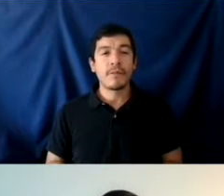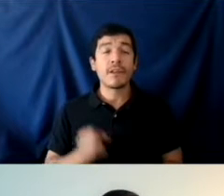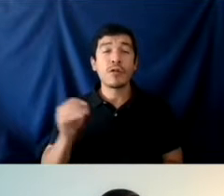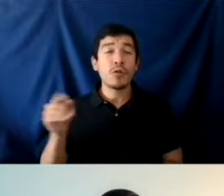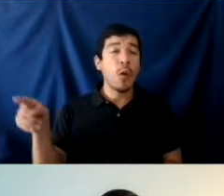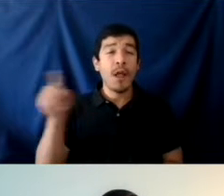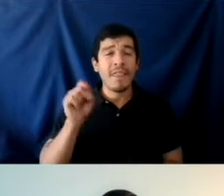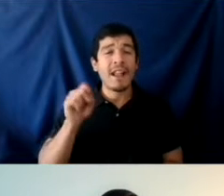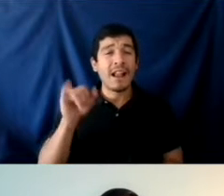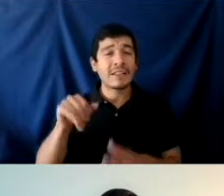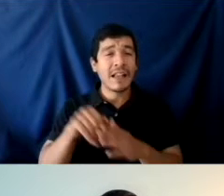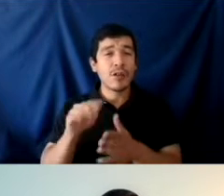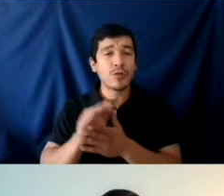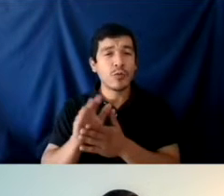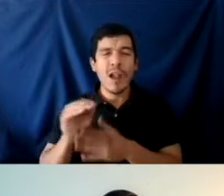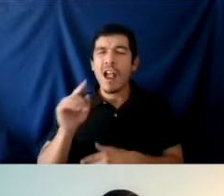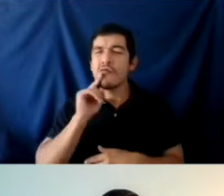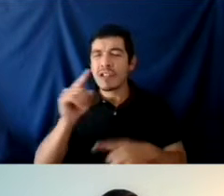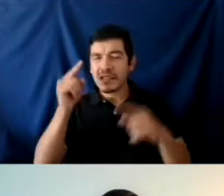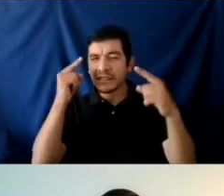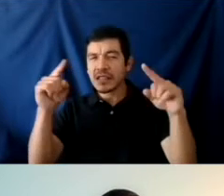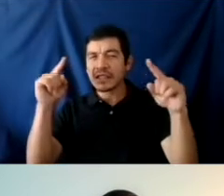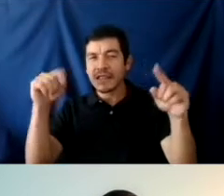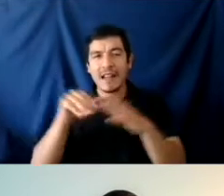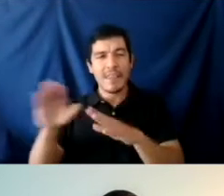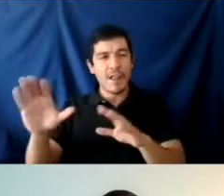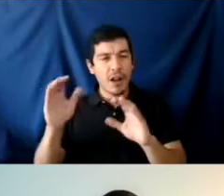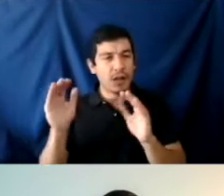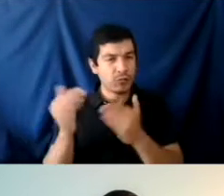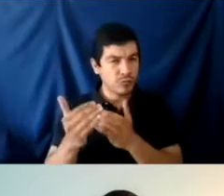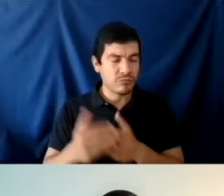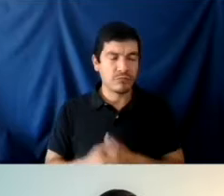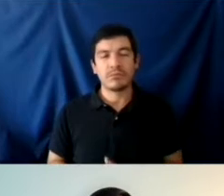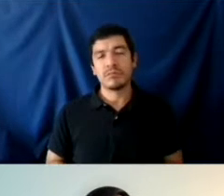can stay in school and really succeed in the classroom.